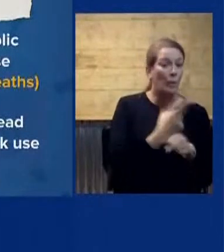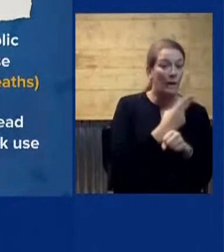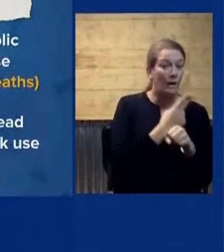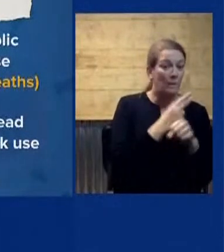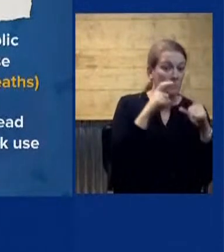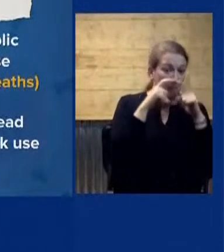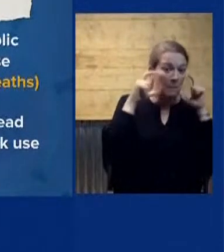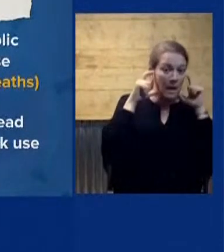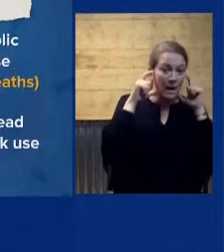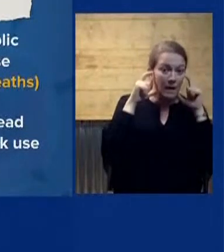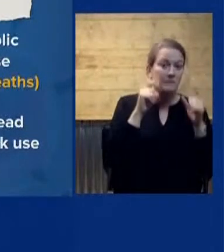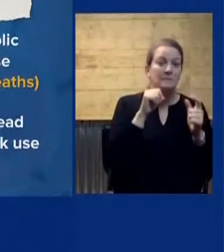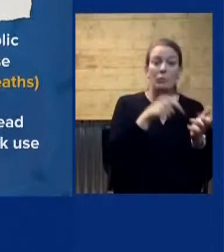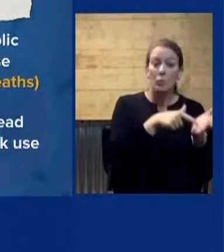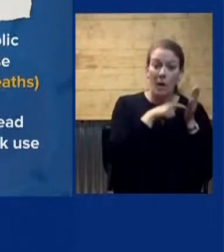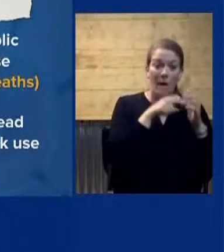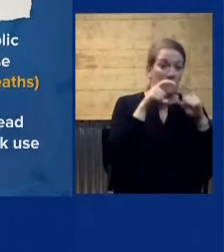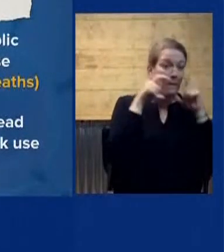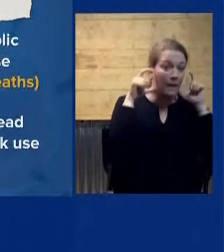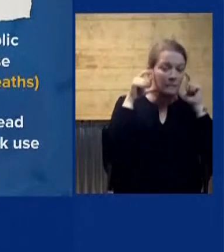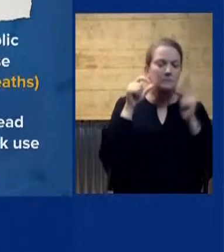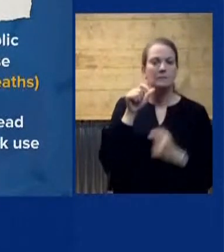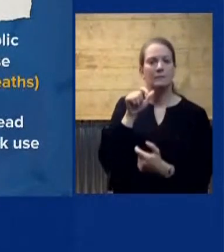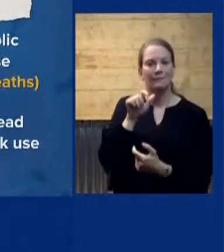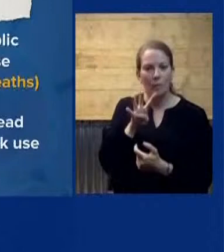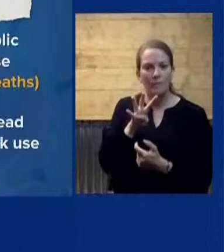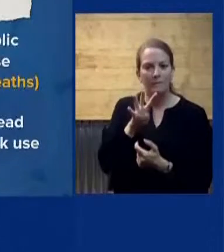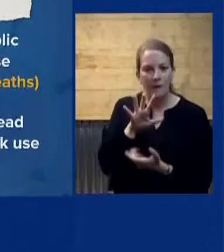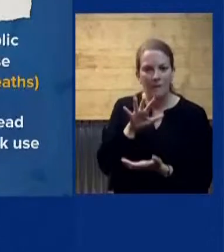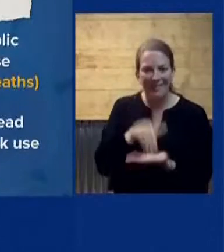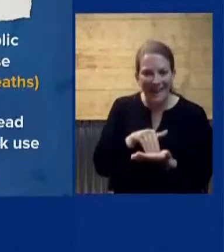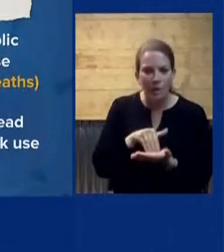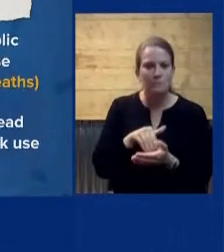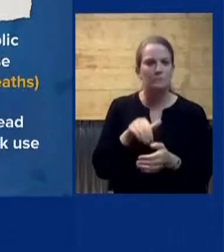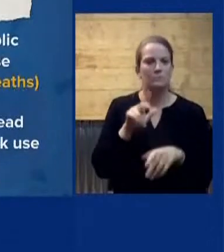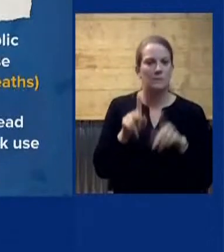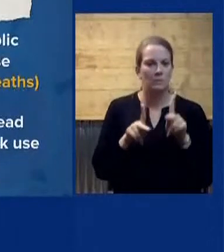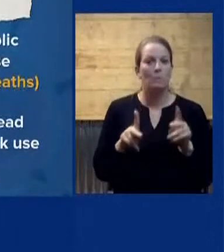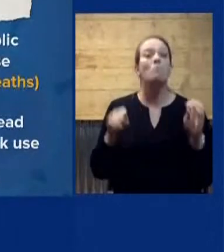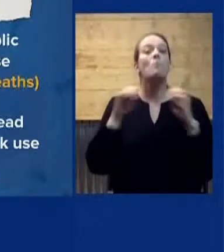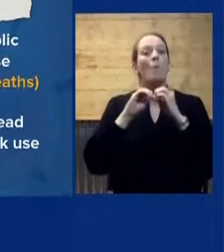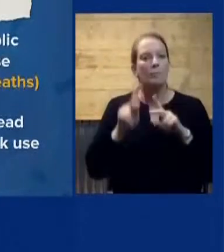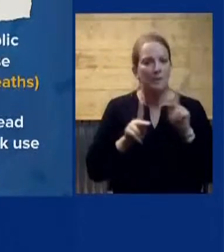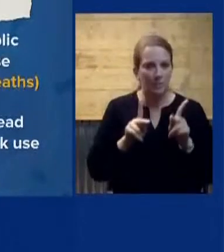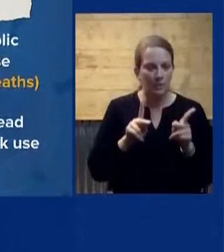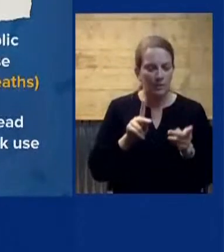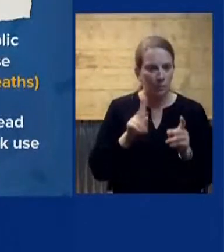die? What has happened to basic common sense